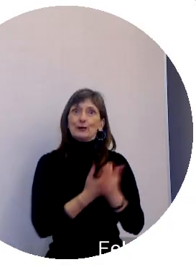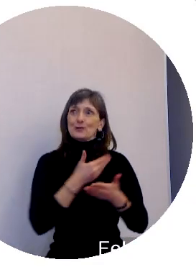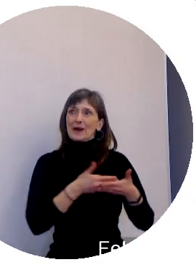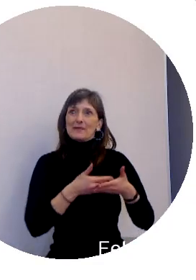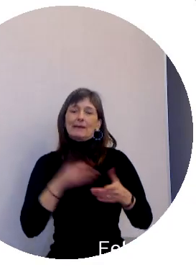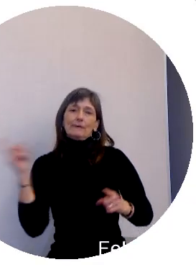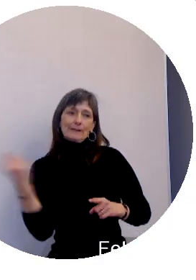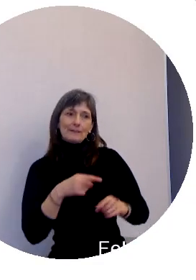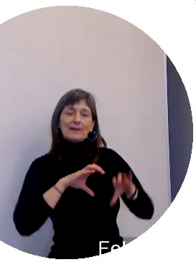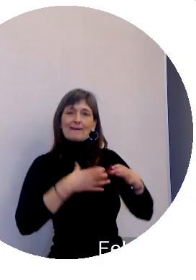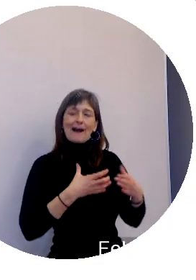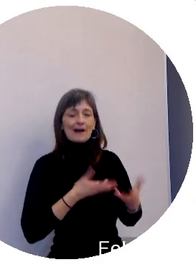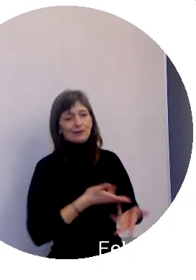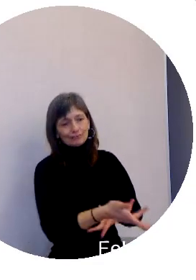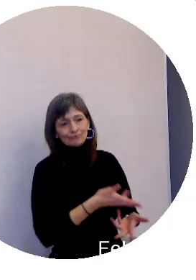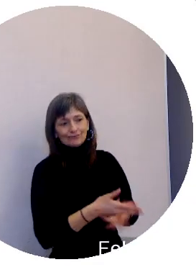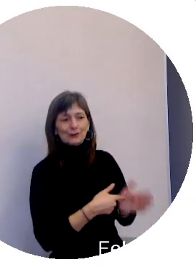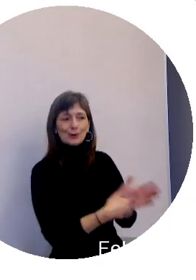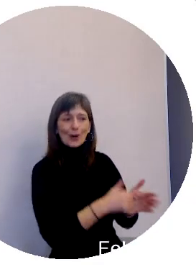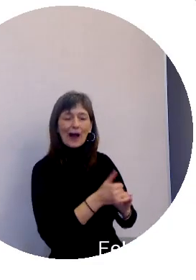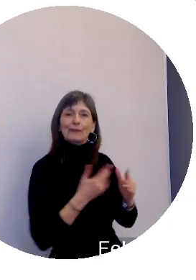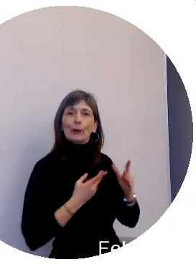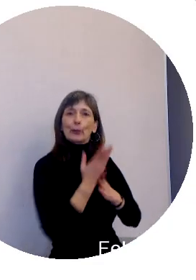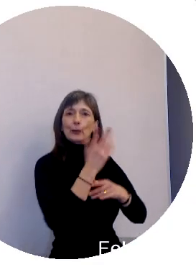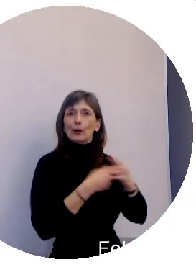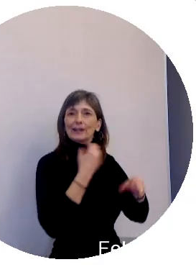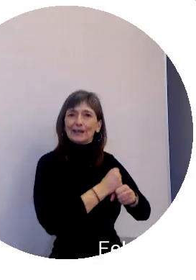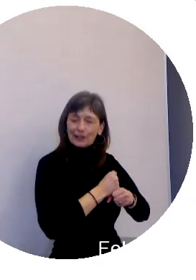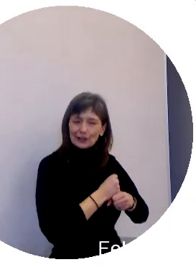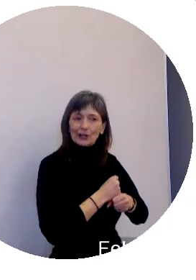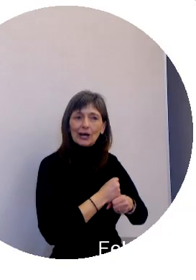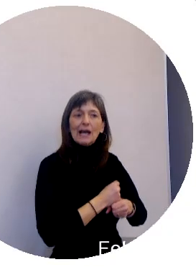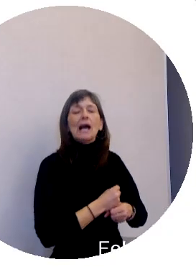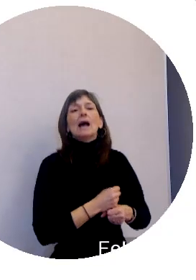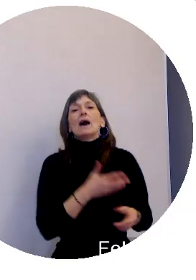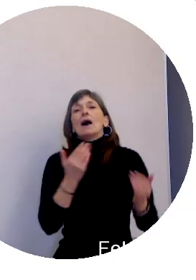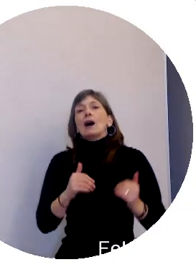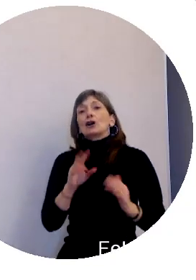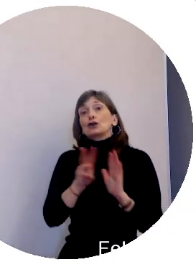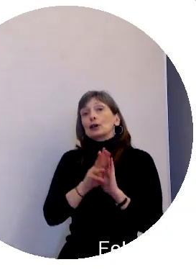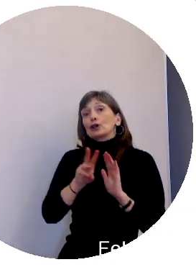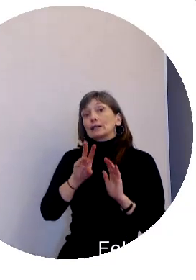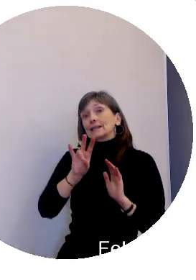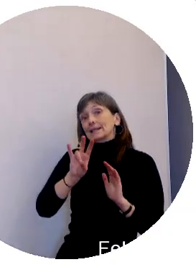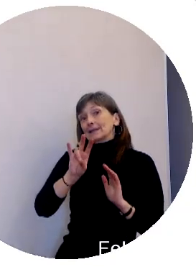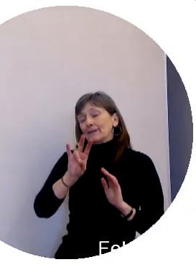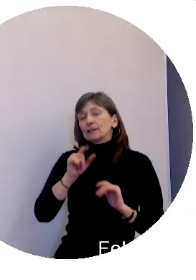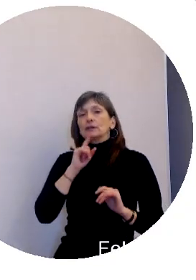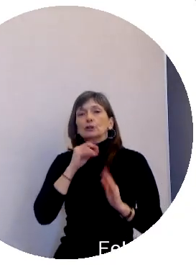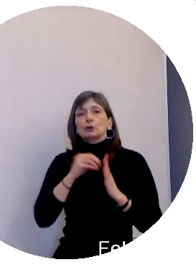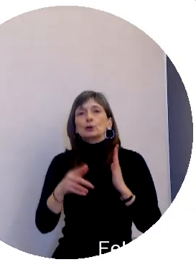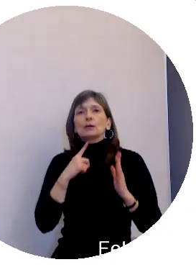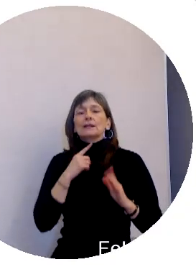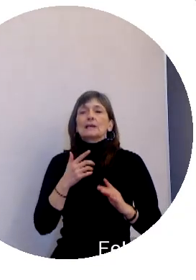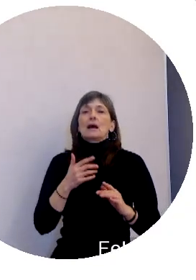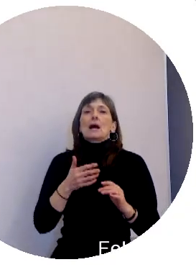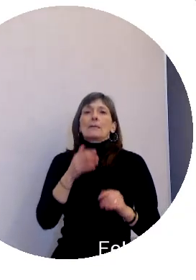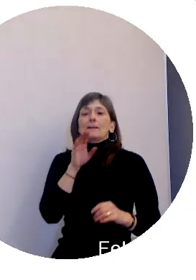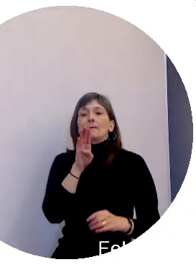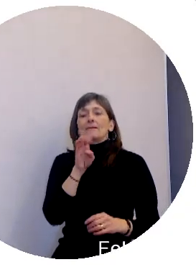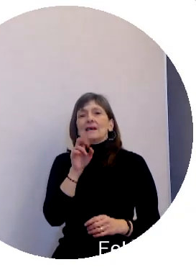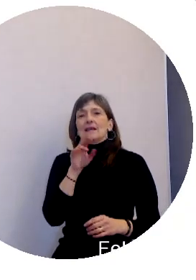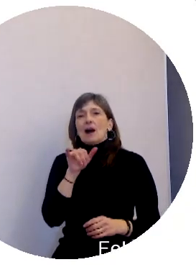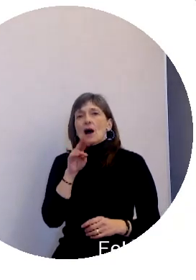and a newborn child over the period of a school year. And Beyond the Hurt, grades 6 and 7 students, this